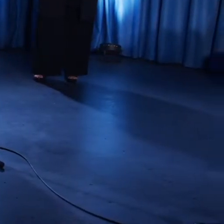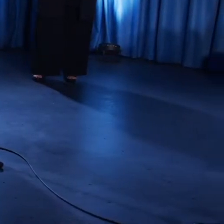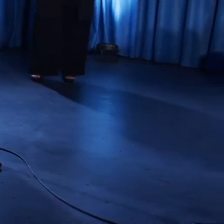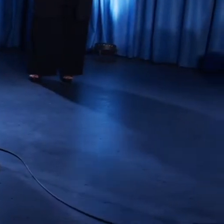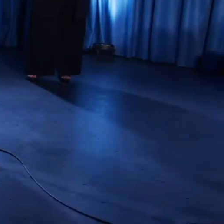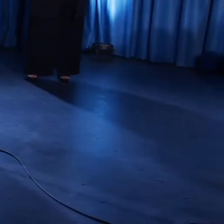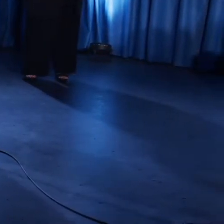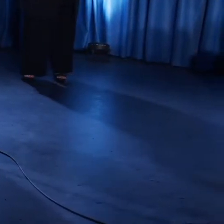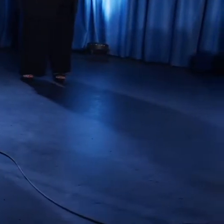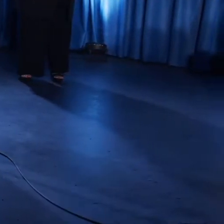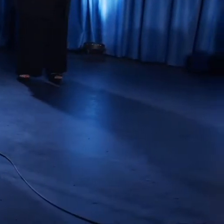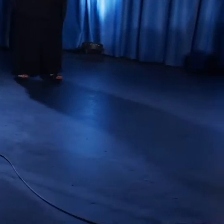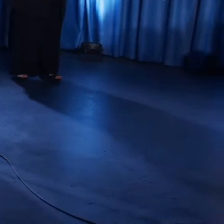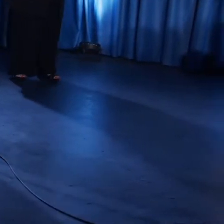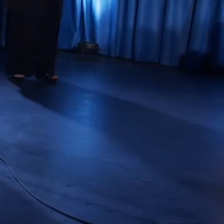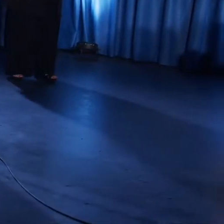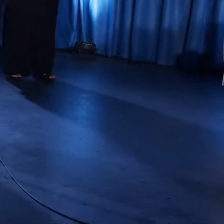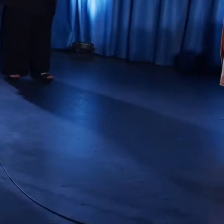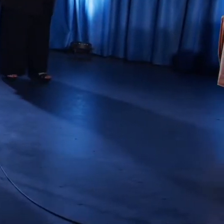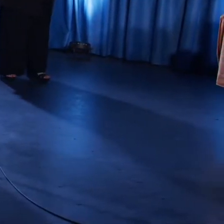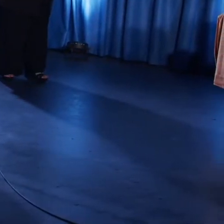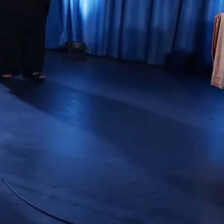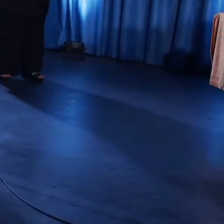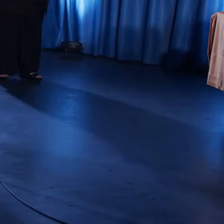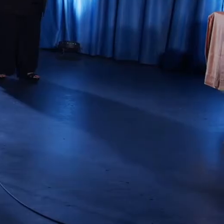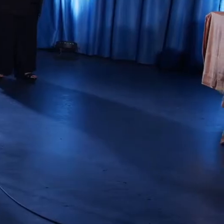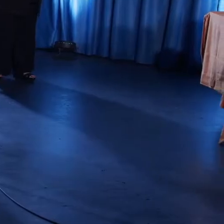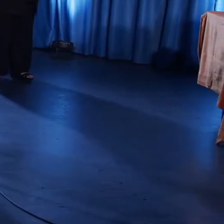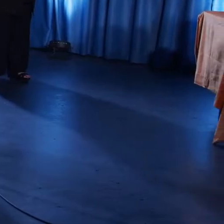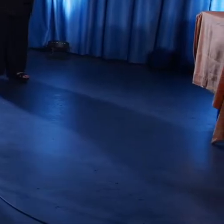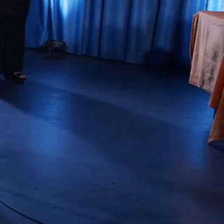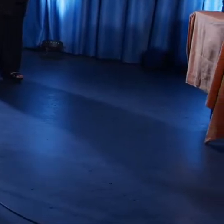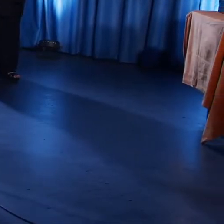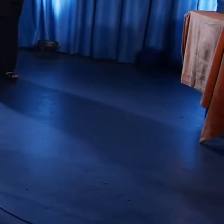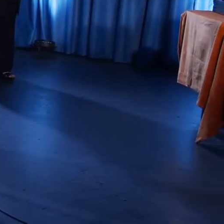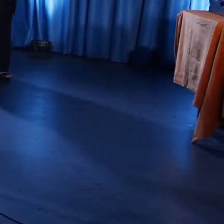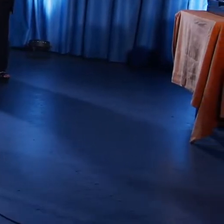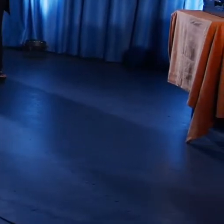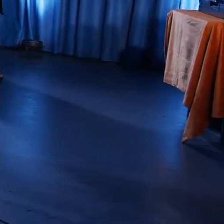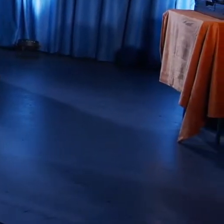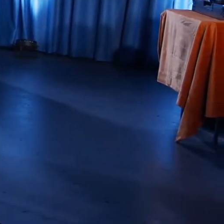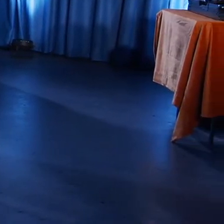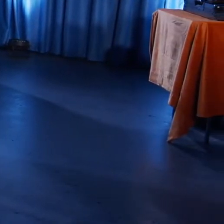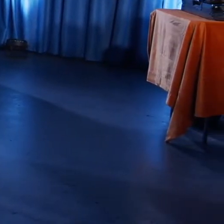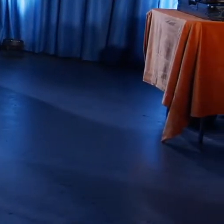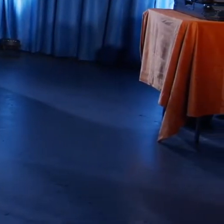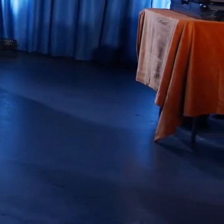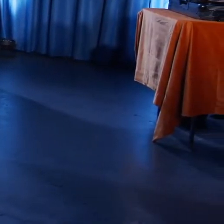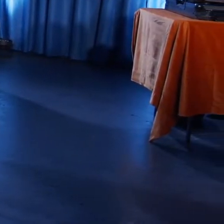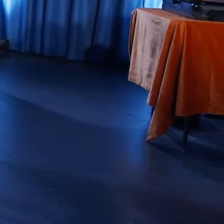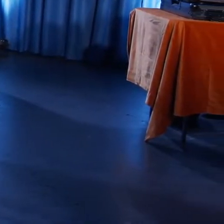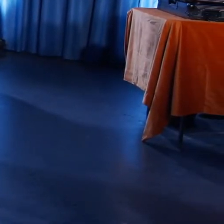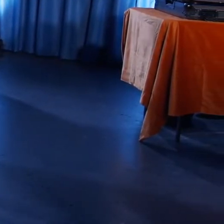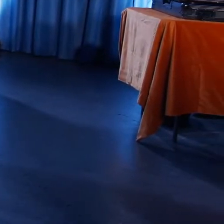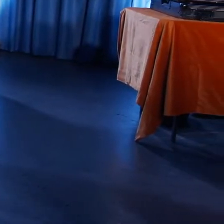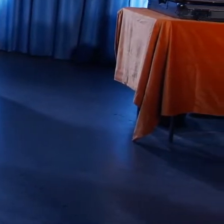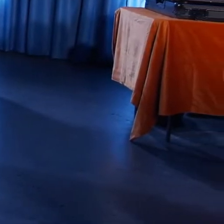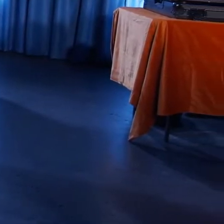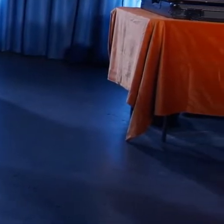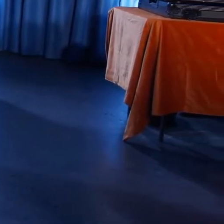And the winner for the collaboration award goes to... Wait a moment. Please let me tell them a little bit more about the